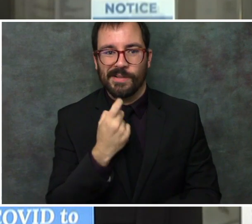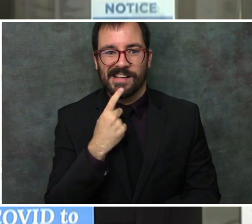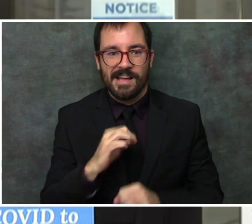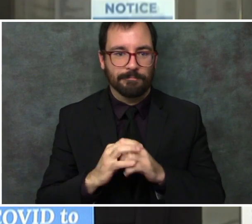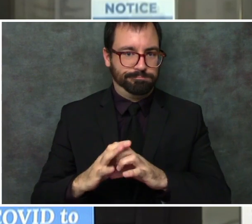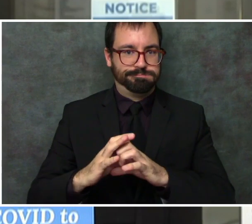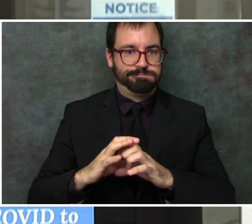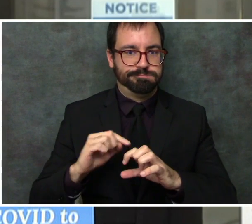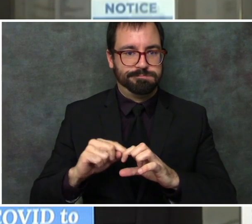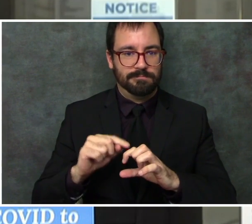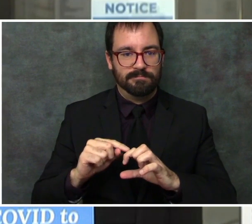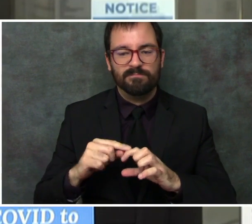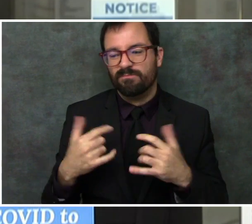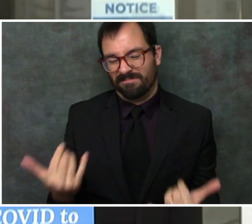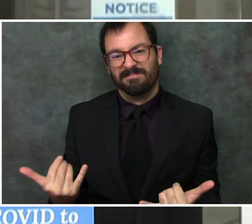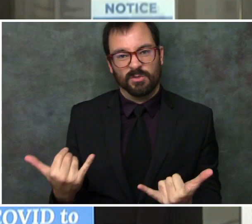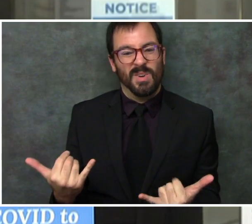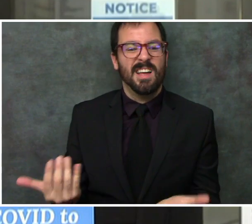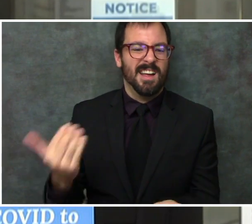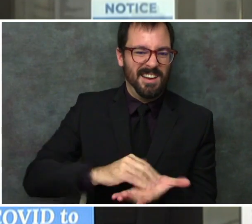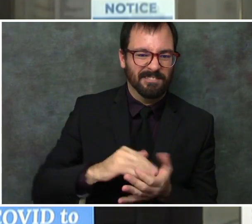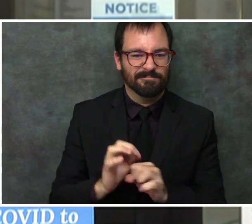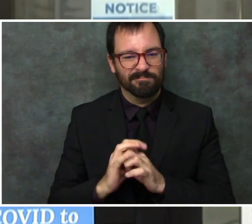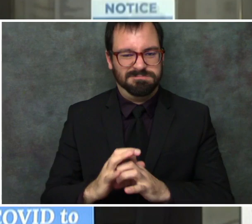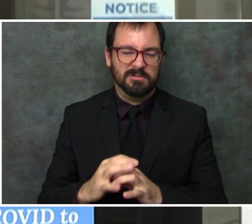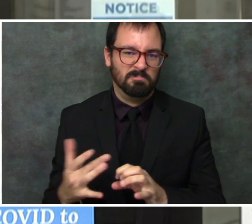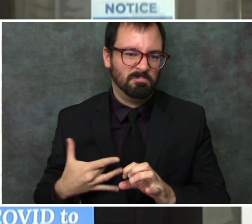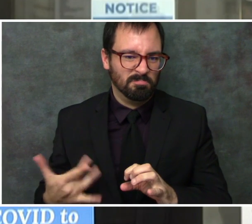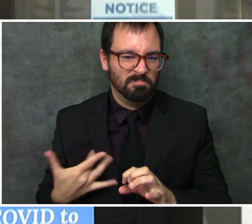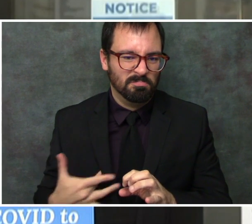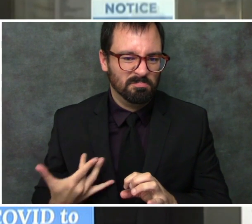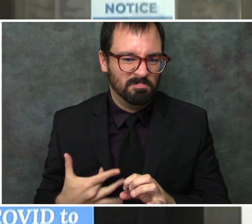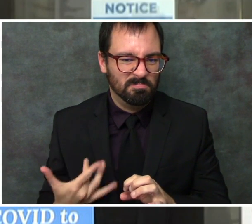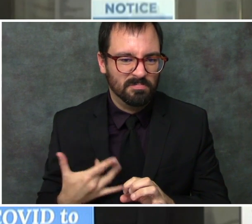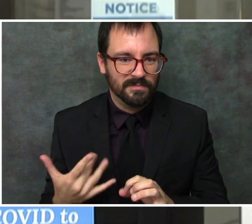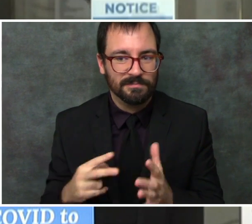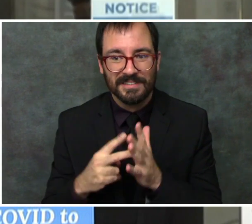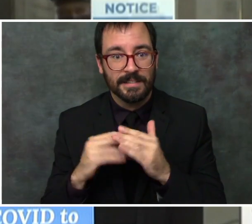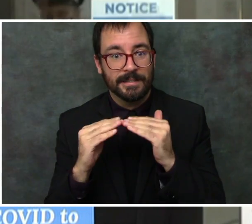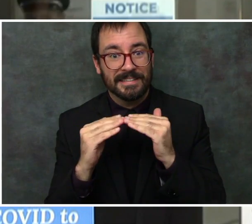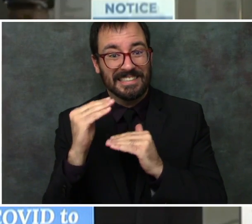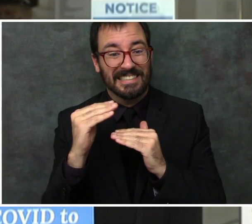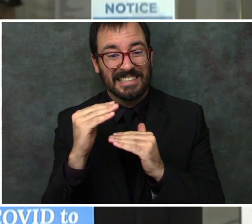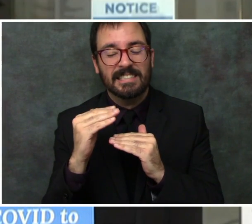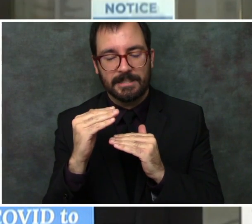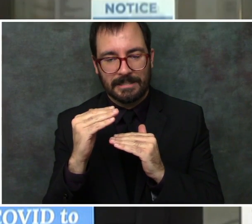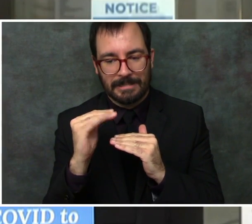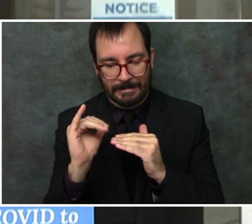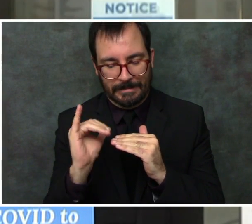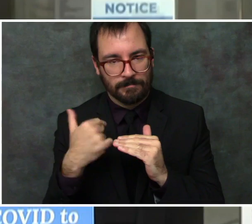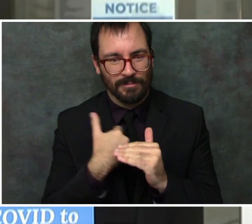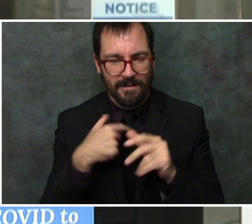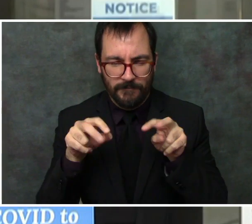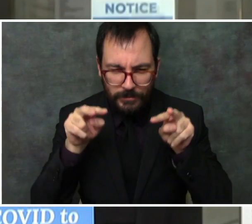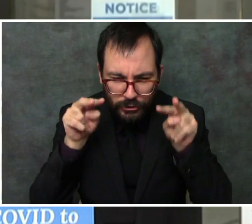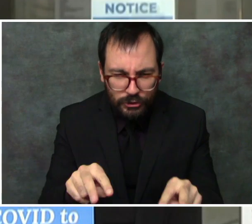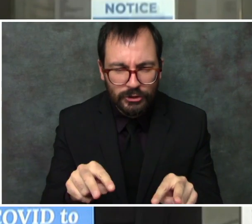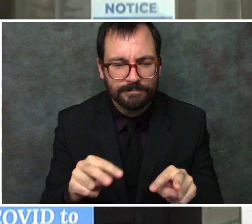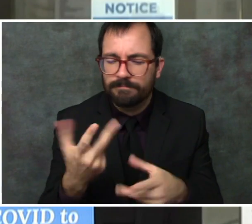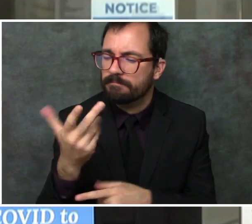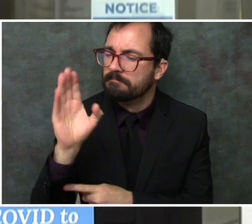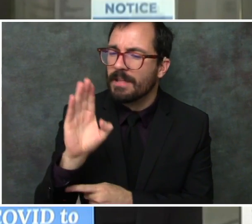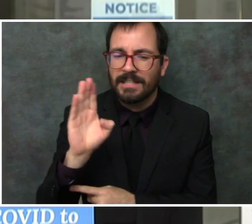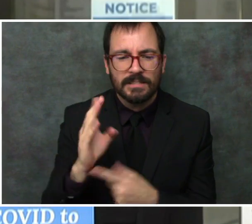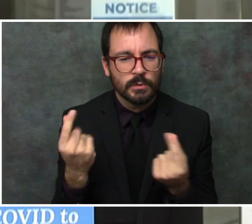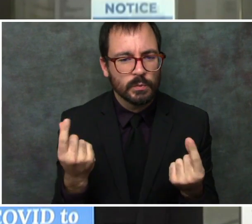put us over a threshold for taking a harder look at where we are with reopening as specific to Boston Public Schools. So the administration